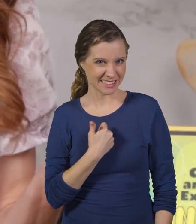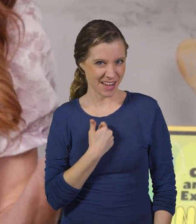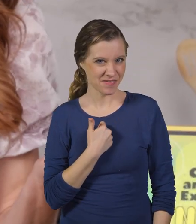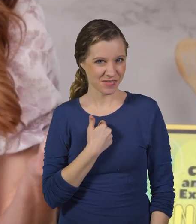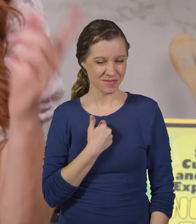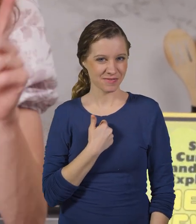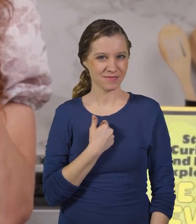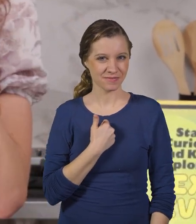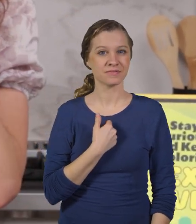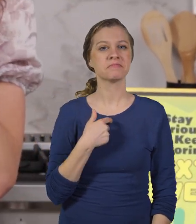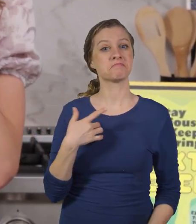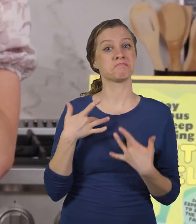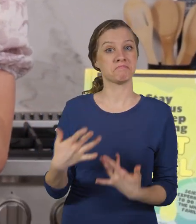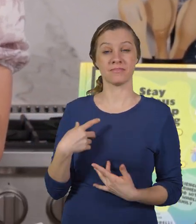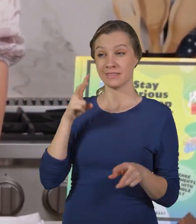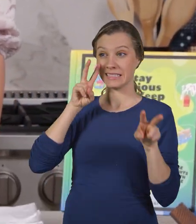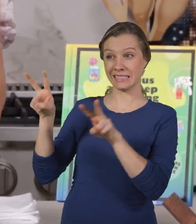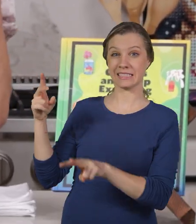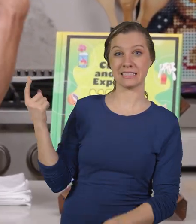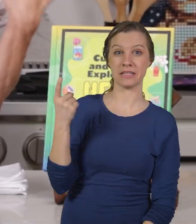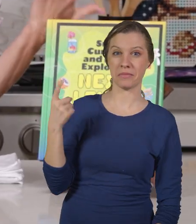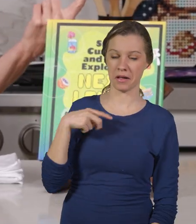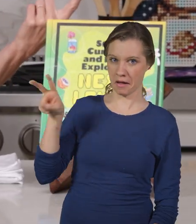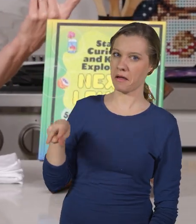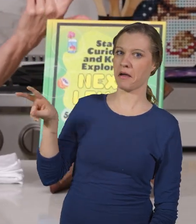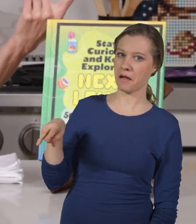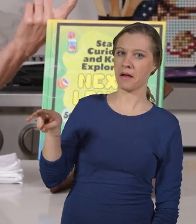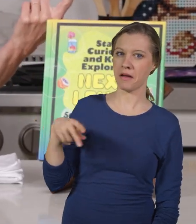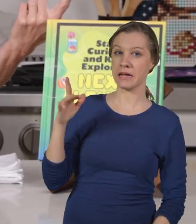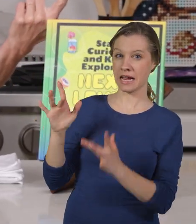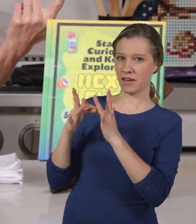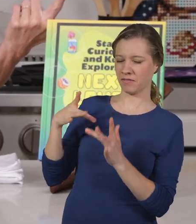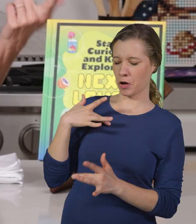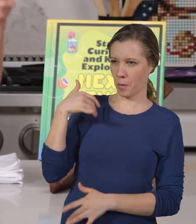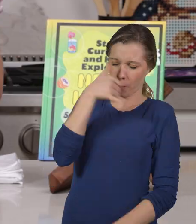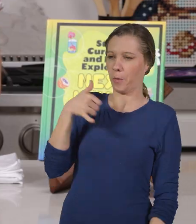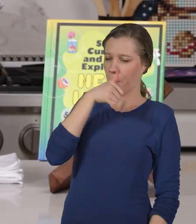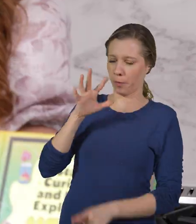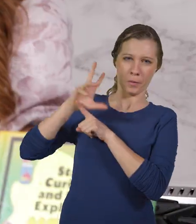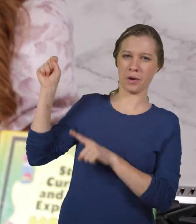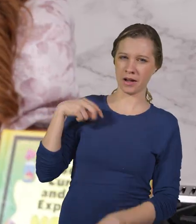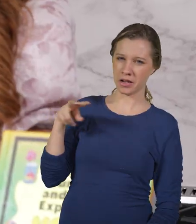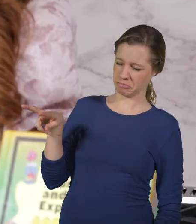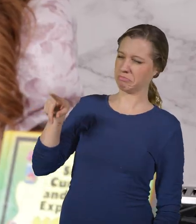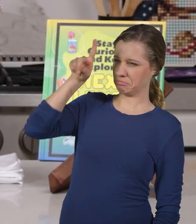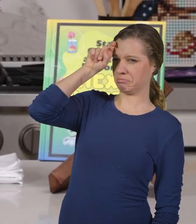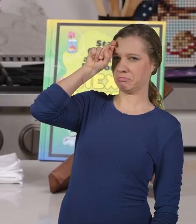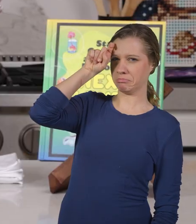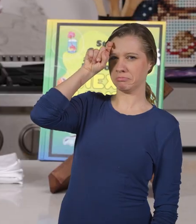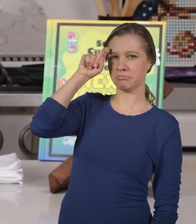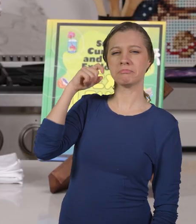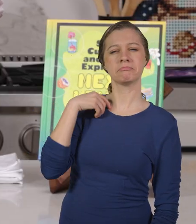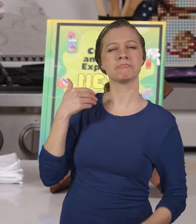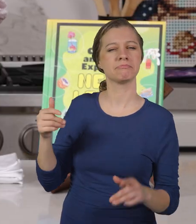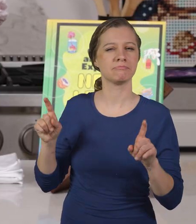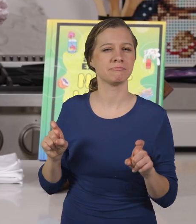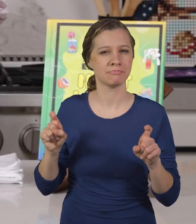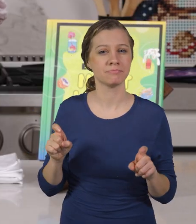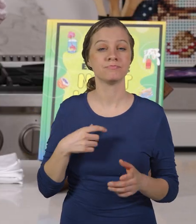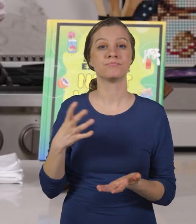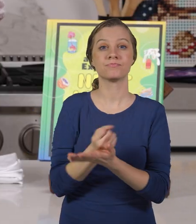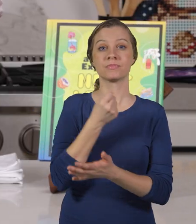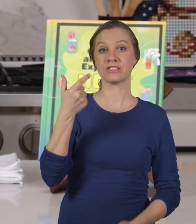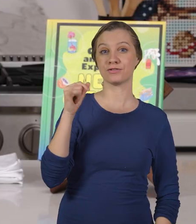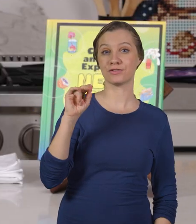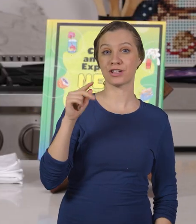this myself, which is what I usually do when I see something on the internet that feels just a little too amazing. And so